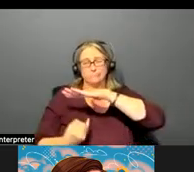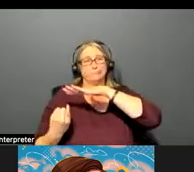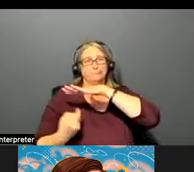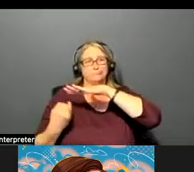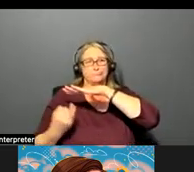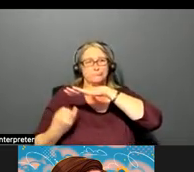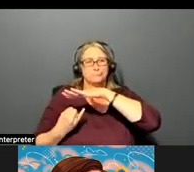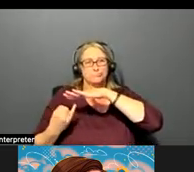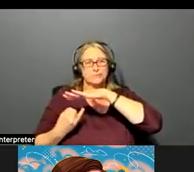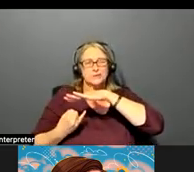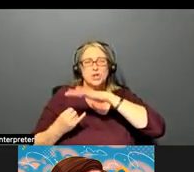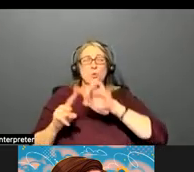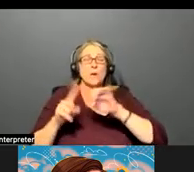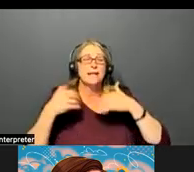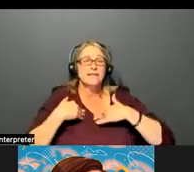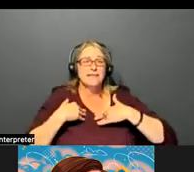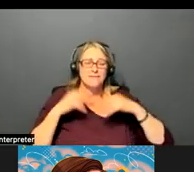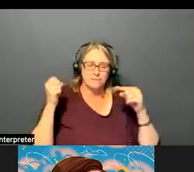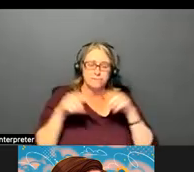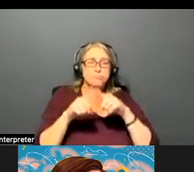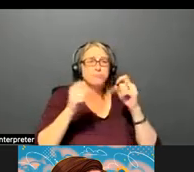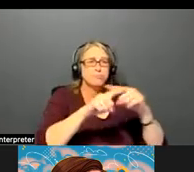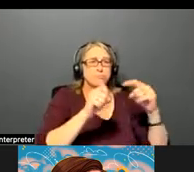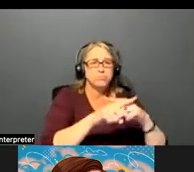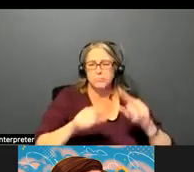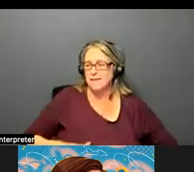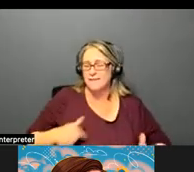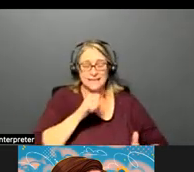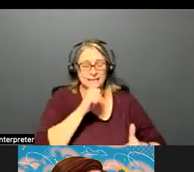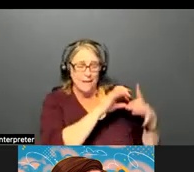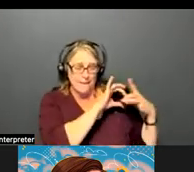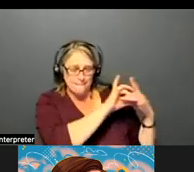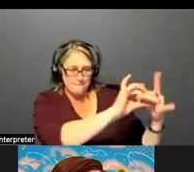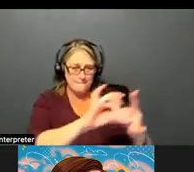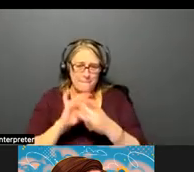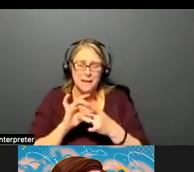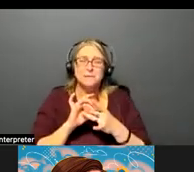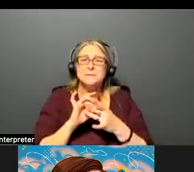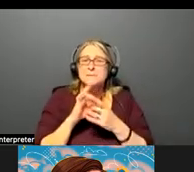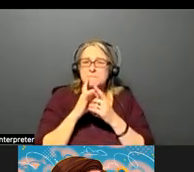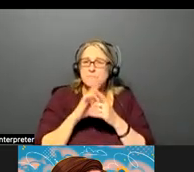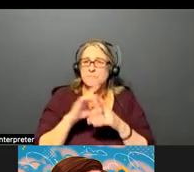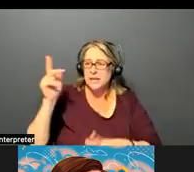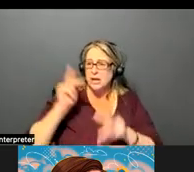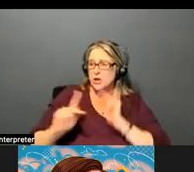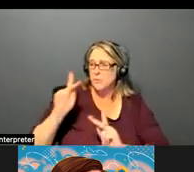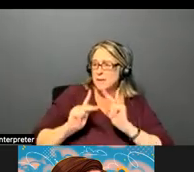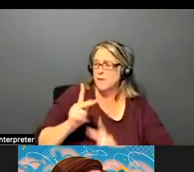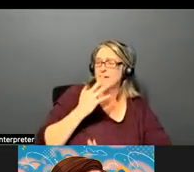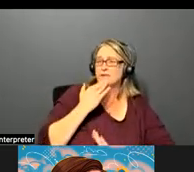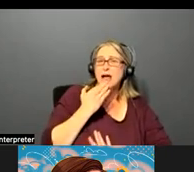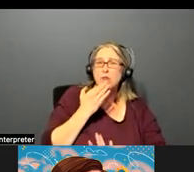or silo. We live intersecting lives. And this just does not apply to people of color or